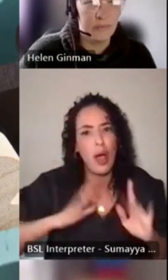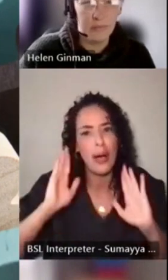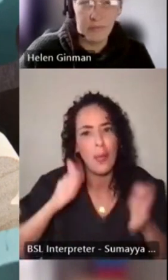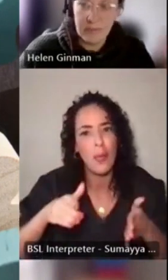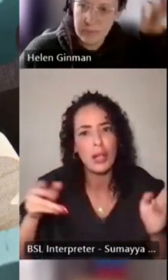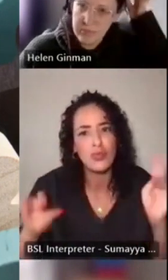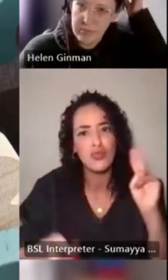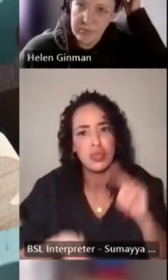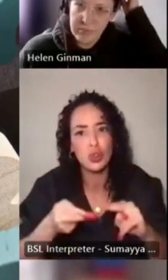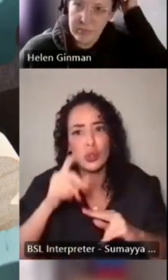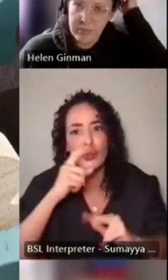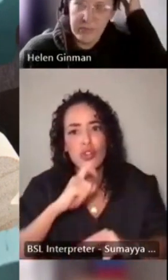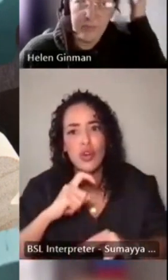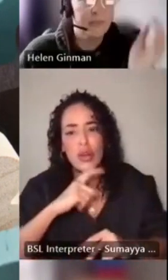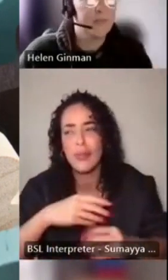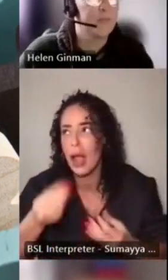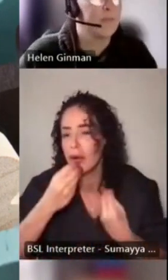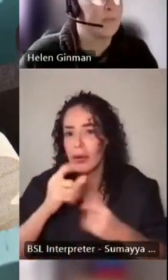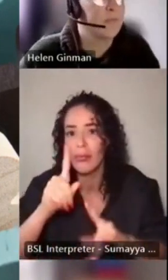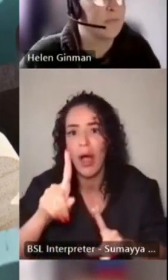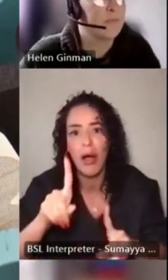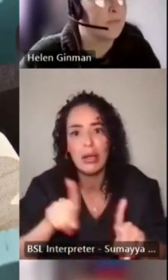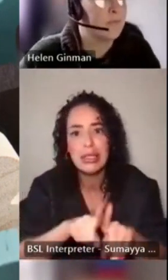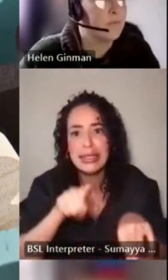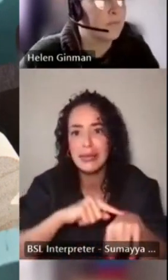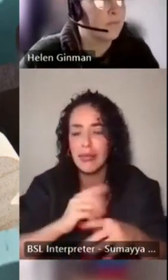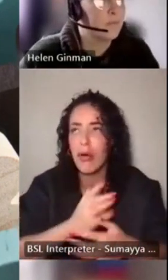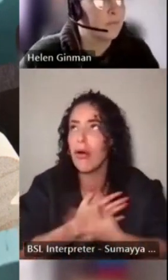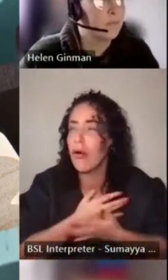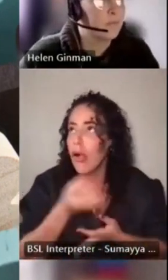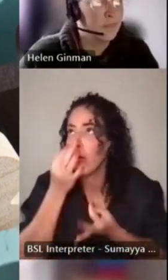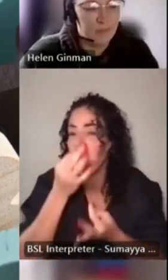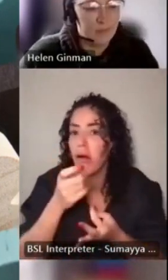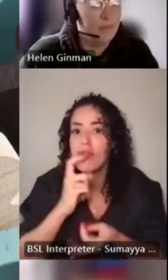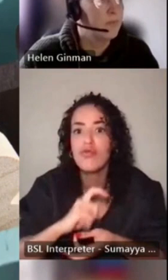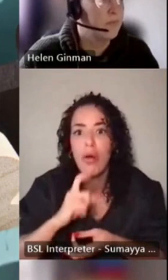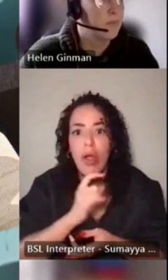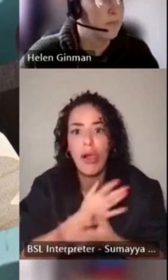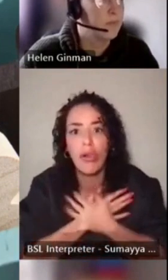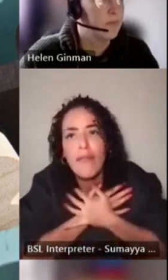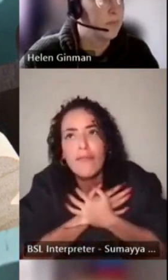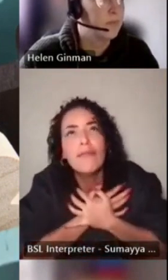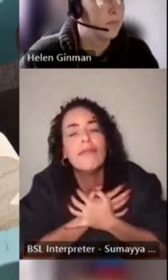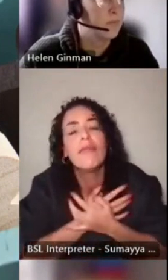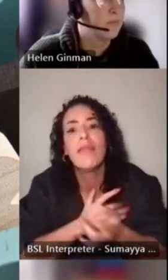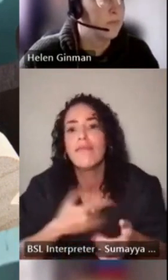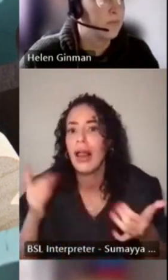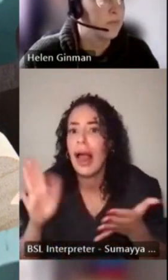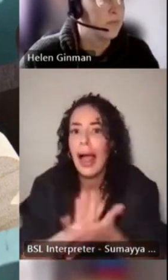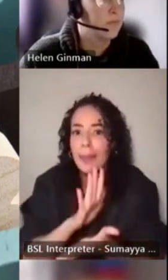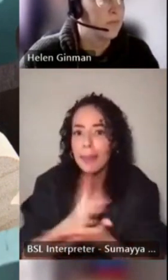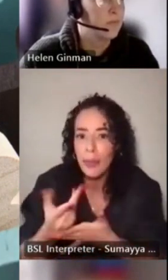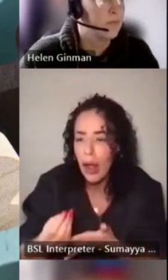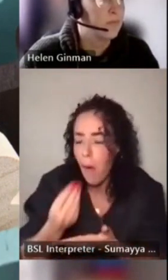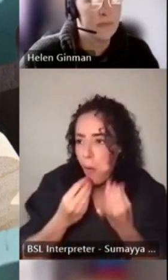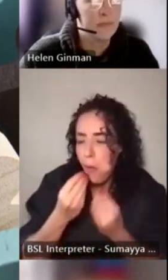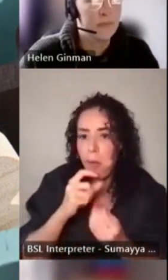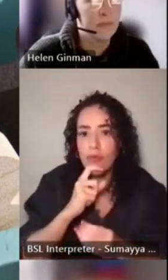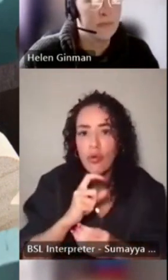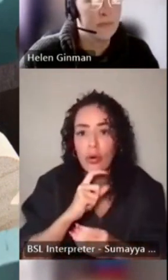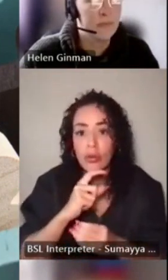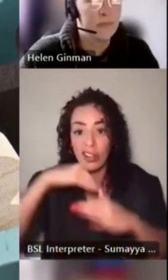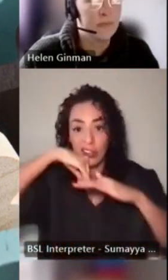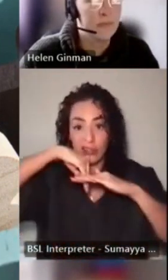eat, but at the same time, I love eating chocolate and it's really tasty and it makes me feel good. So that might be a conflict